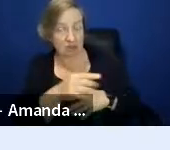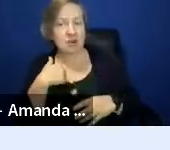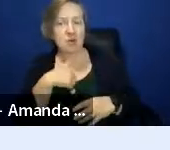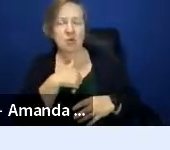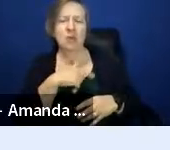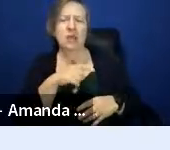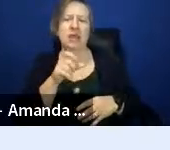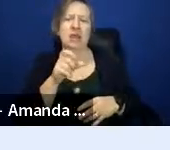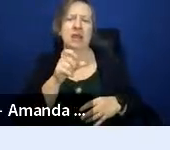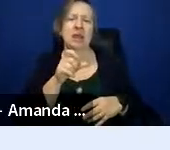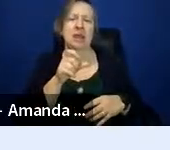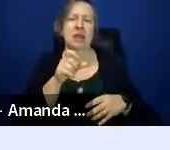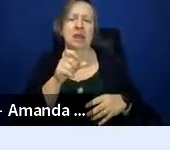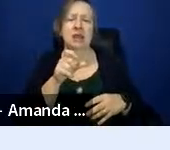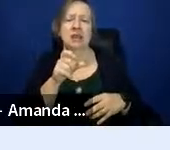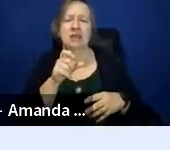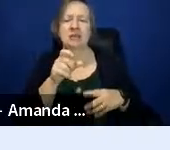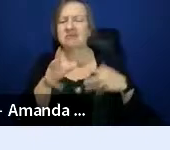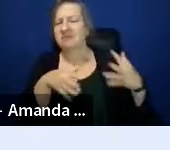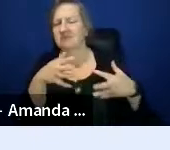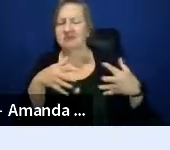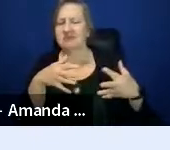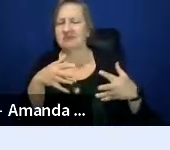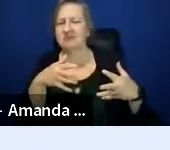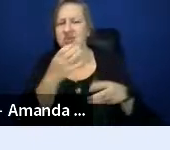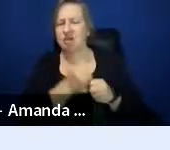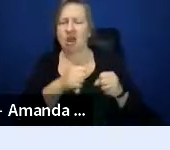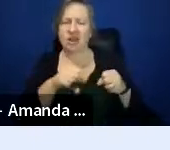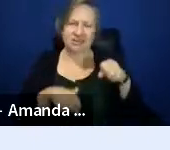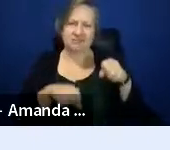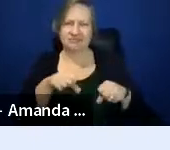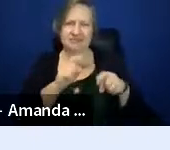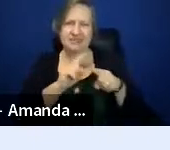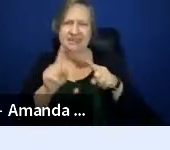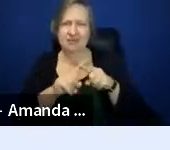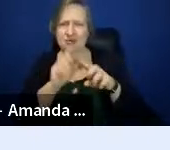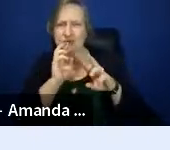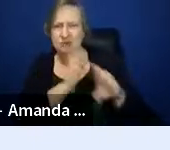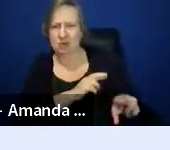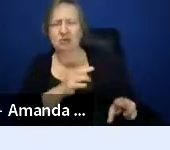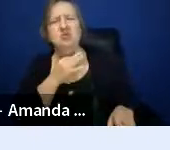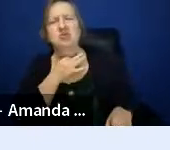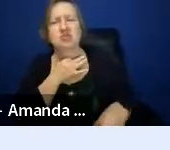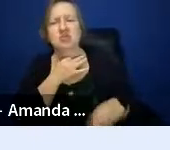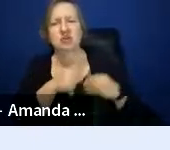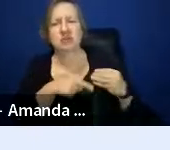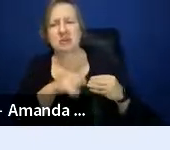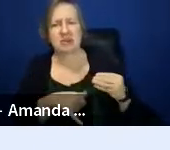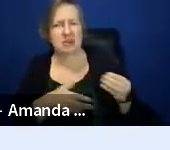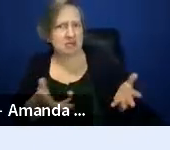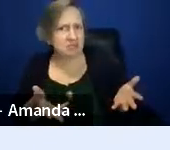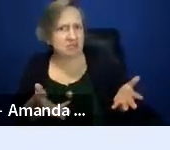but we've gotten sort of wishy-washy responses, so we're just curious about that.